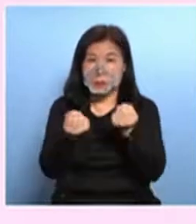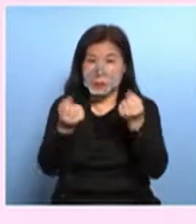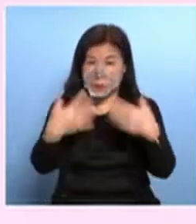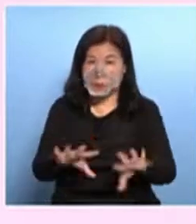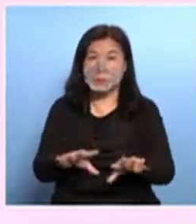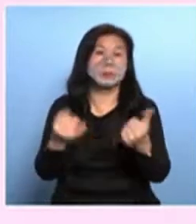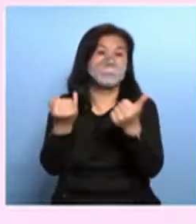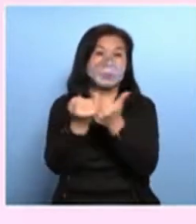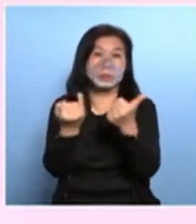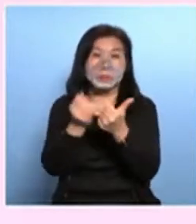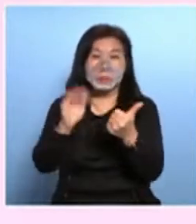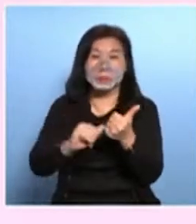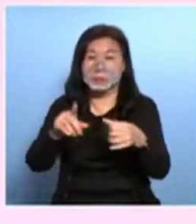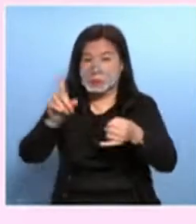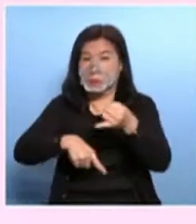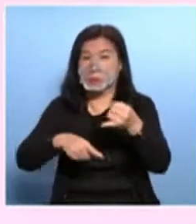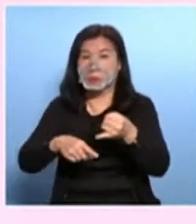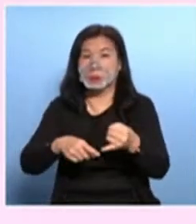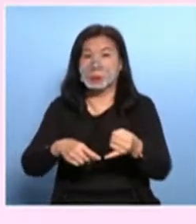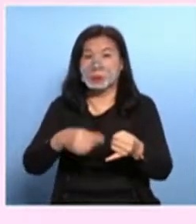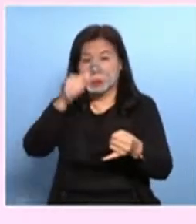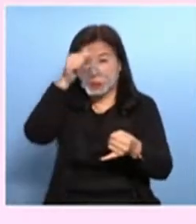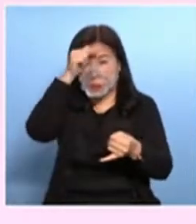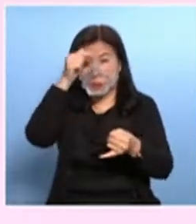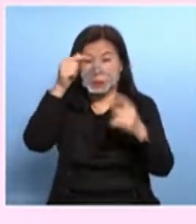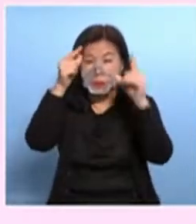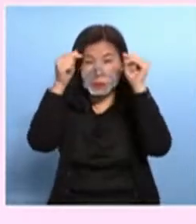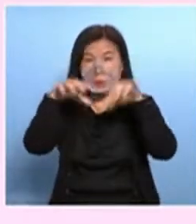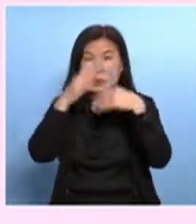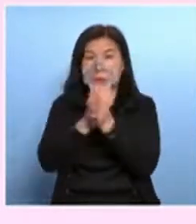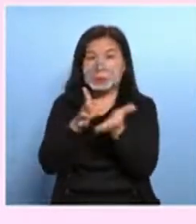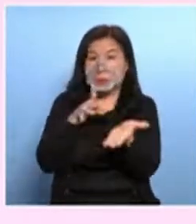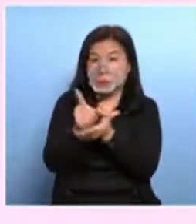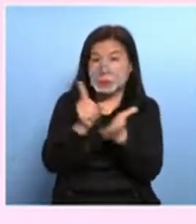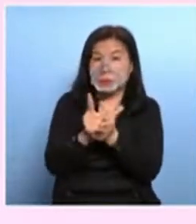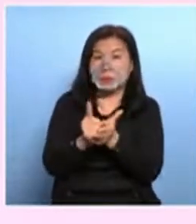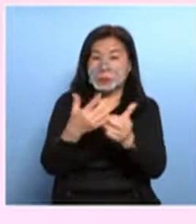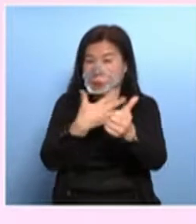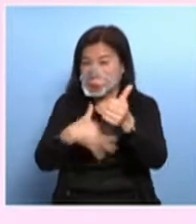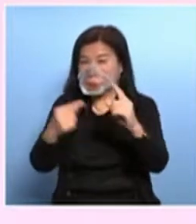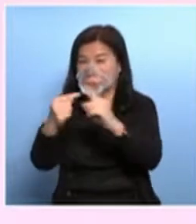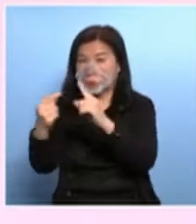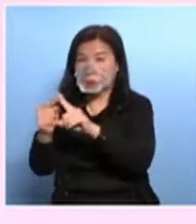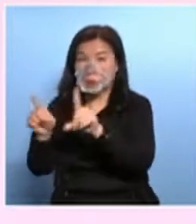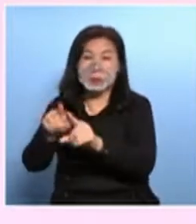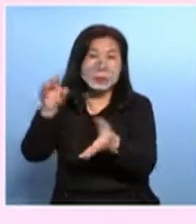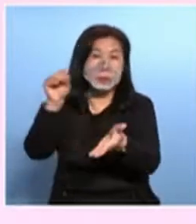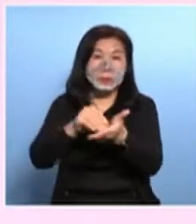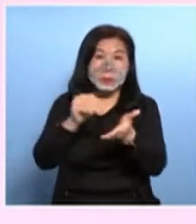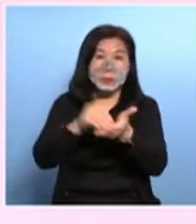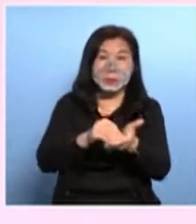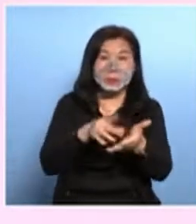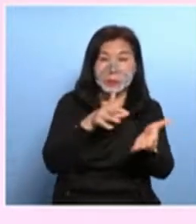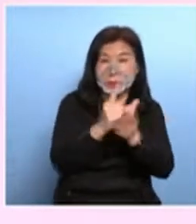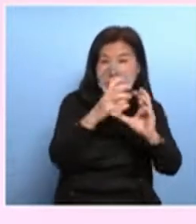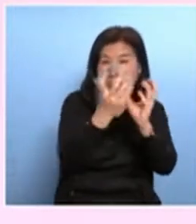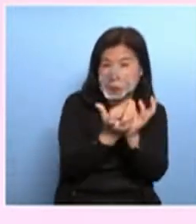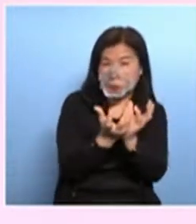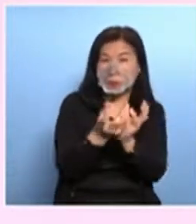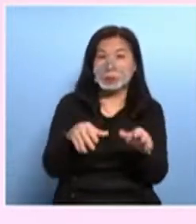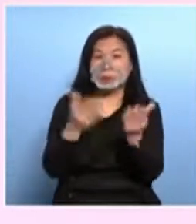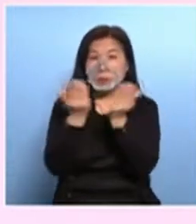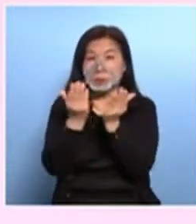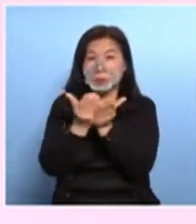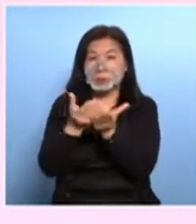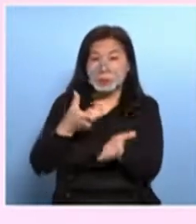Meanwhile, 500 more designated places will be provided under the Study Subsidy Scheme for